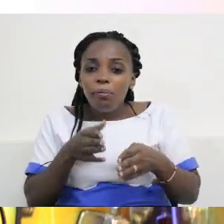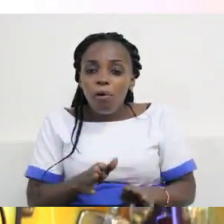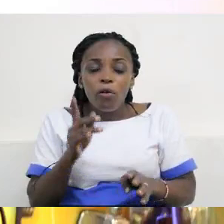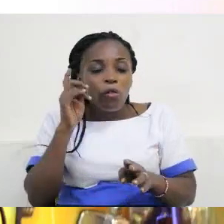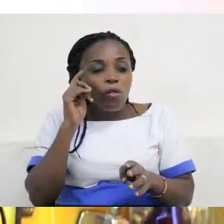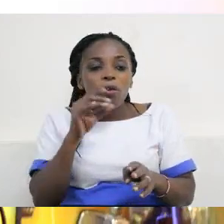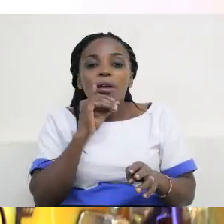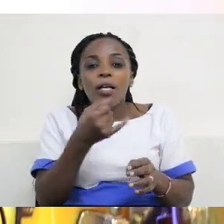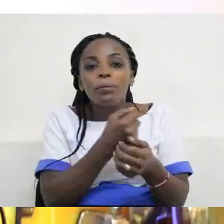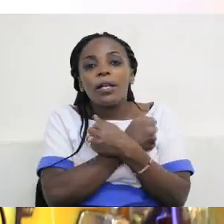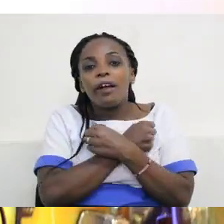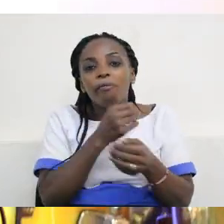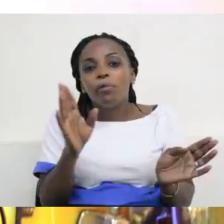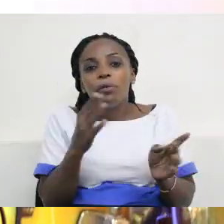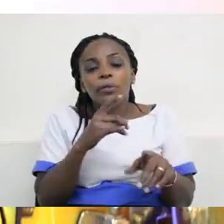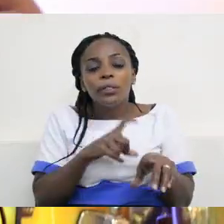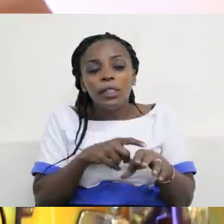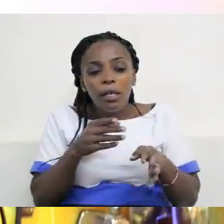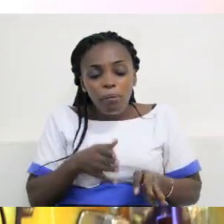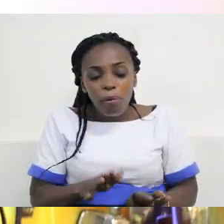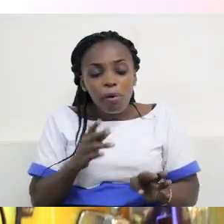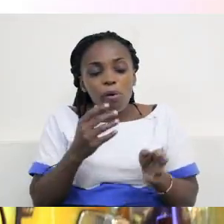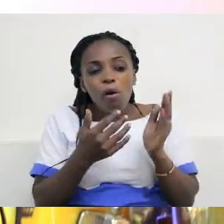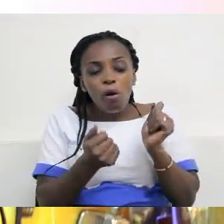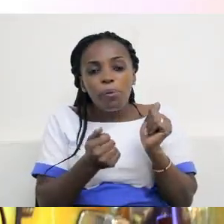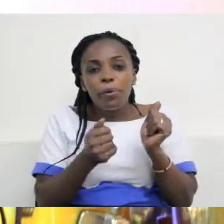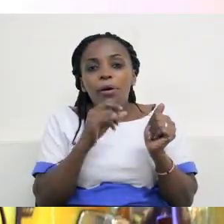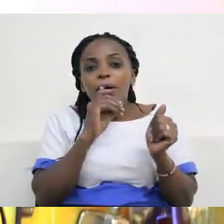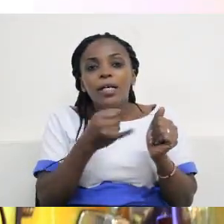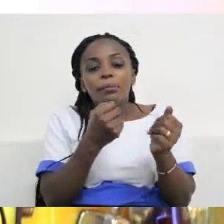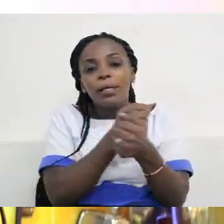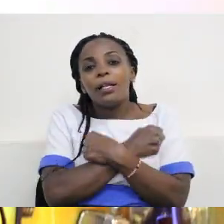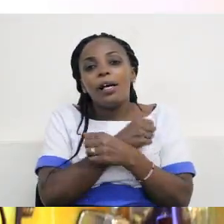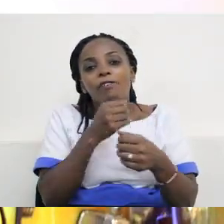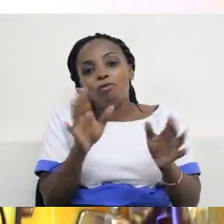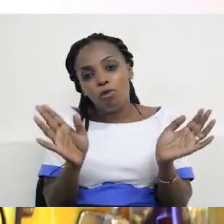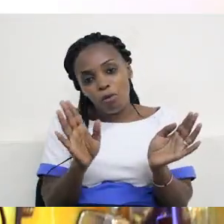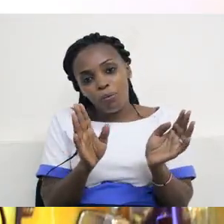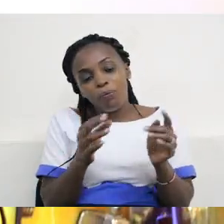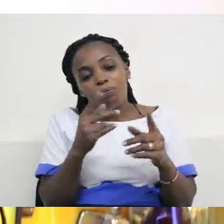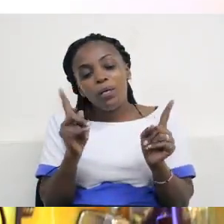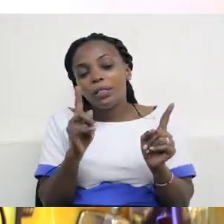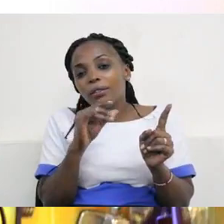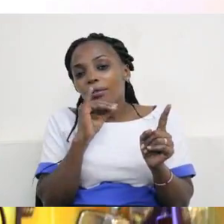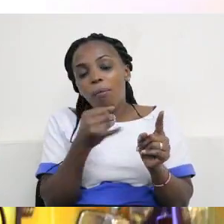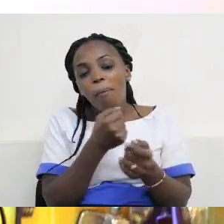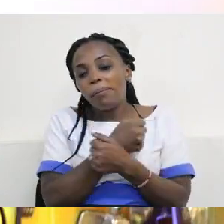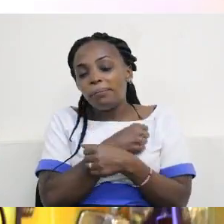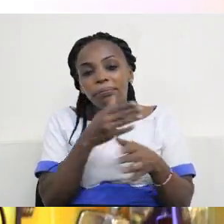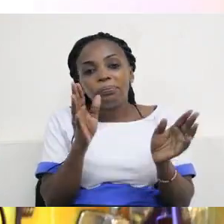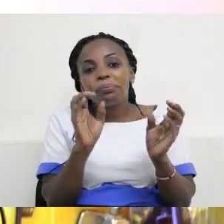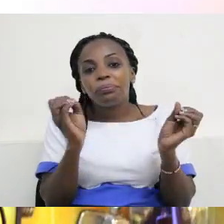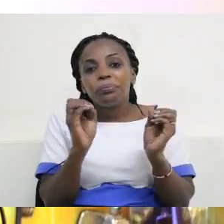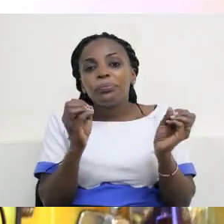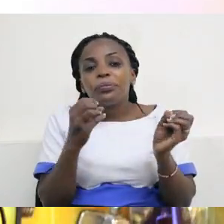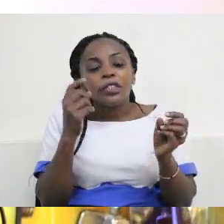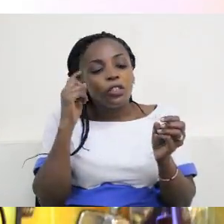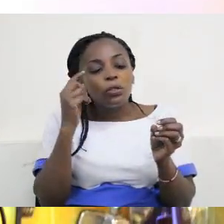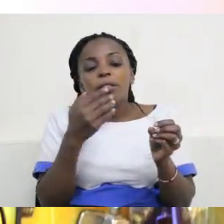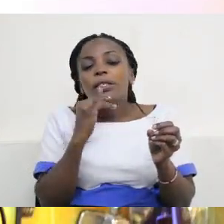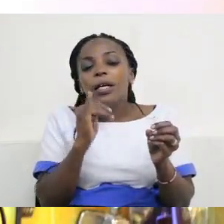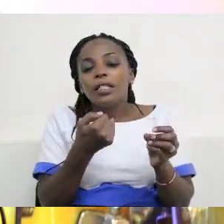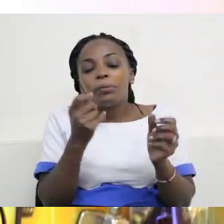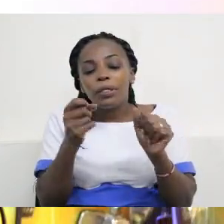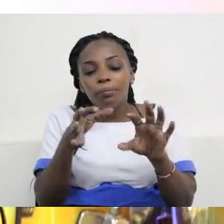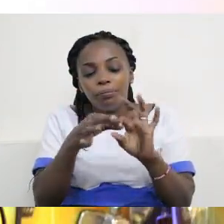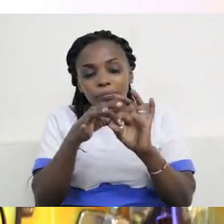husband to love her. With every son that she conceived, she had an expectation that her husband will love her, that her husband will be attached to her, that